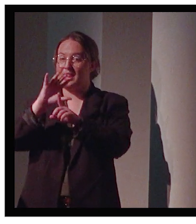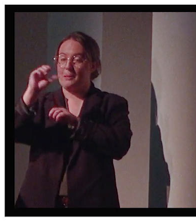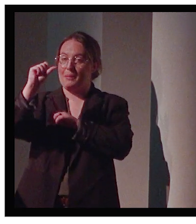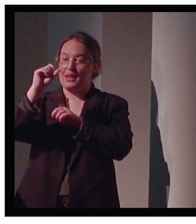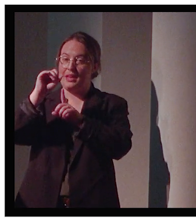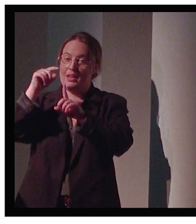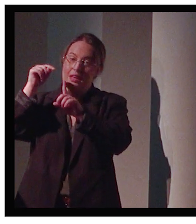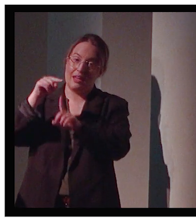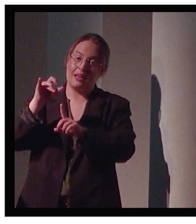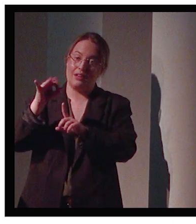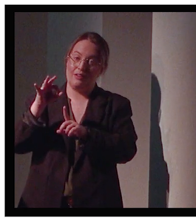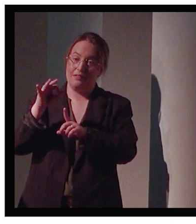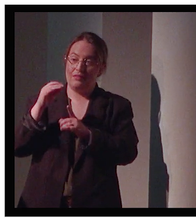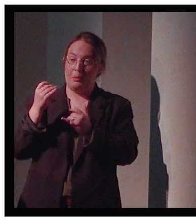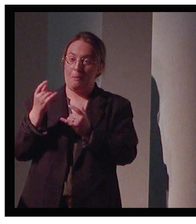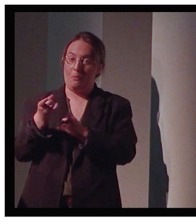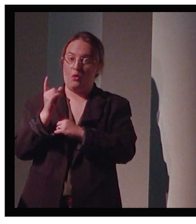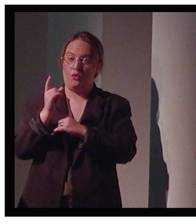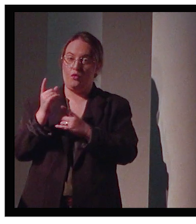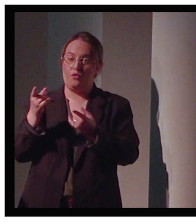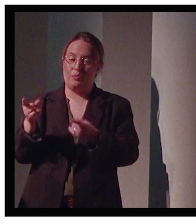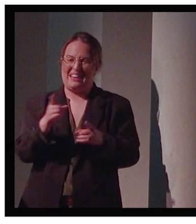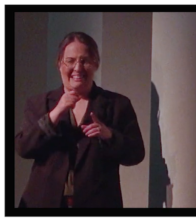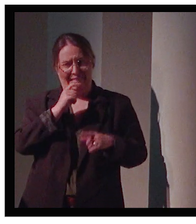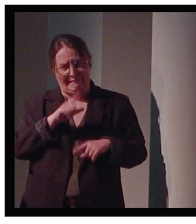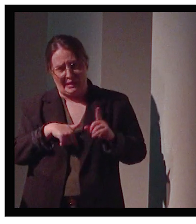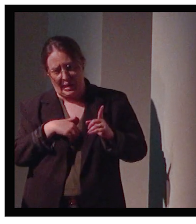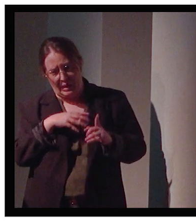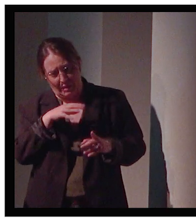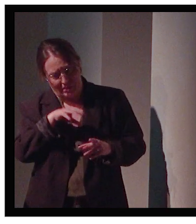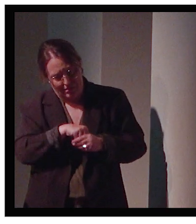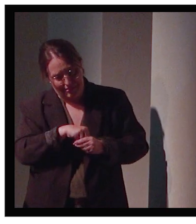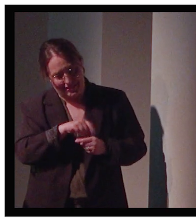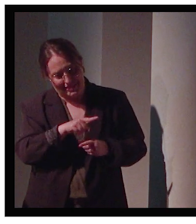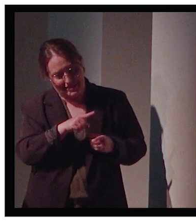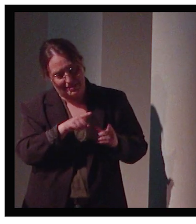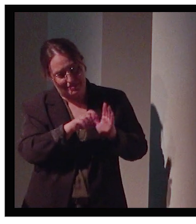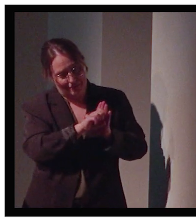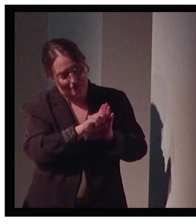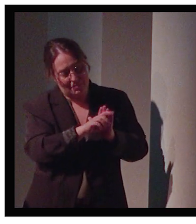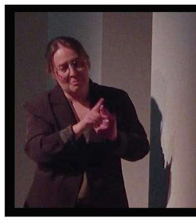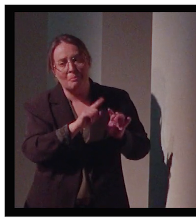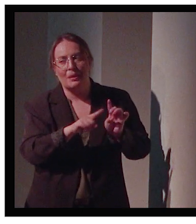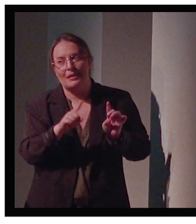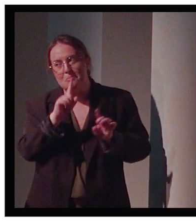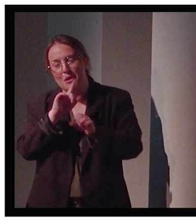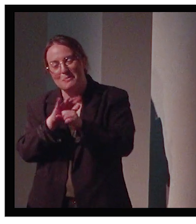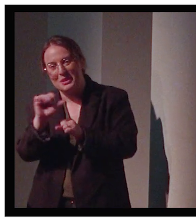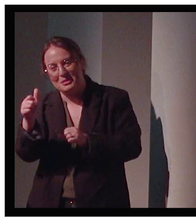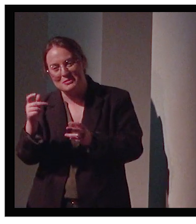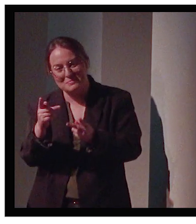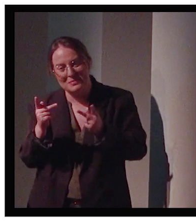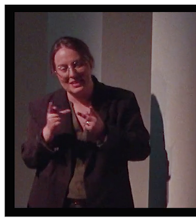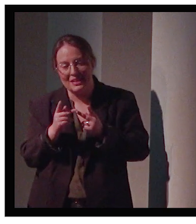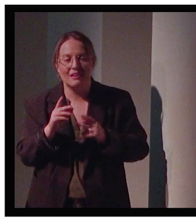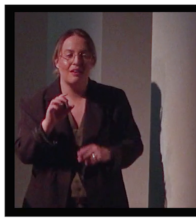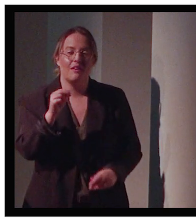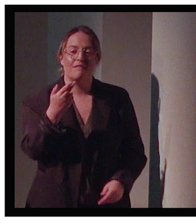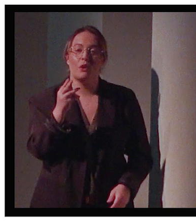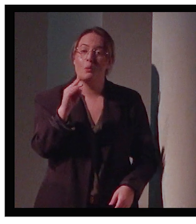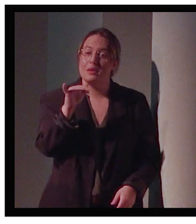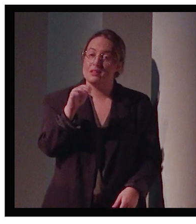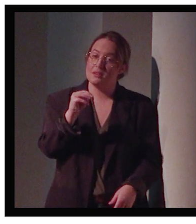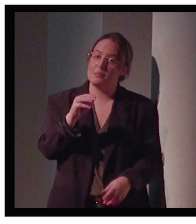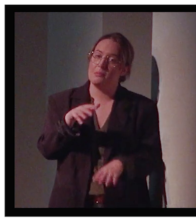not able to be included in this exhibition because it was already promised on loan elsewhere. Fauvism had its roots in